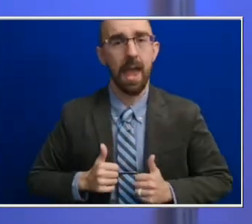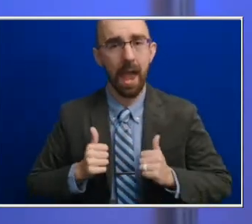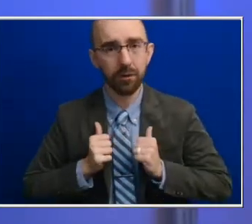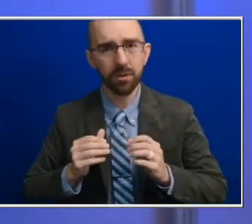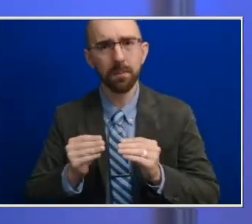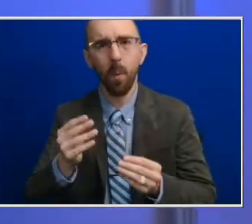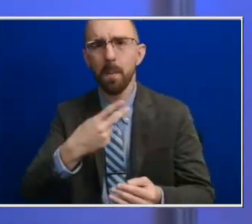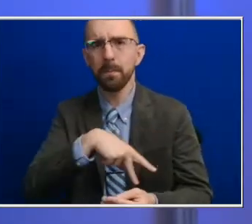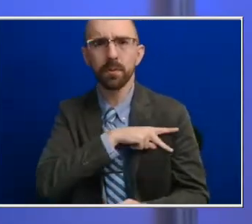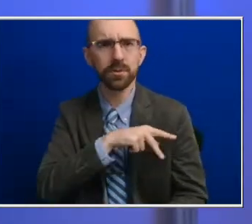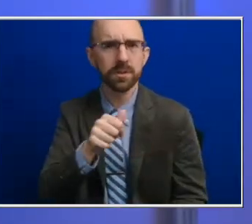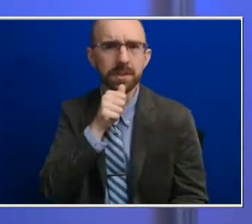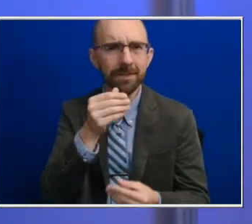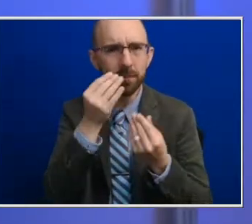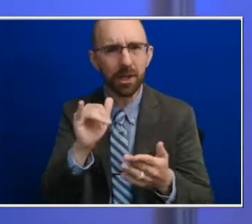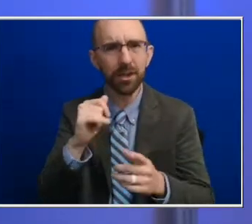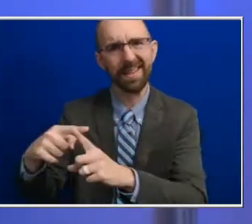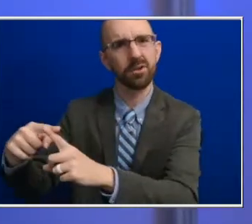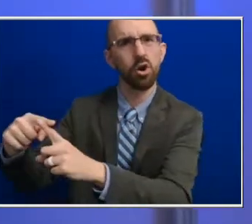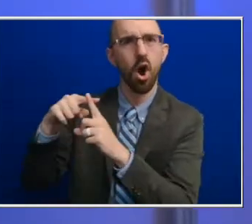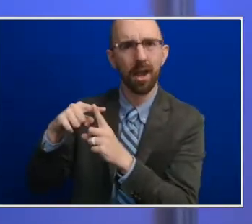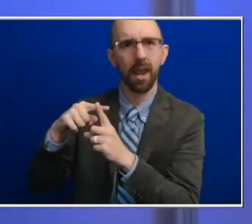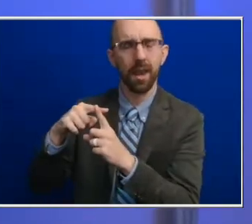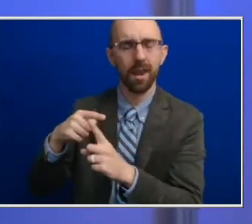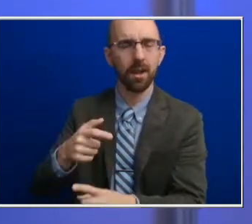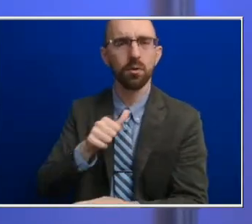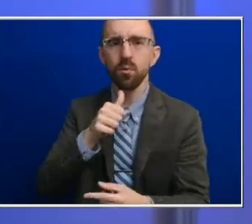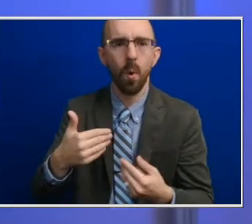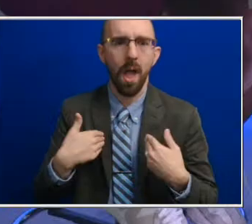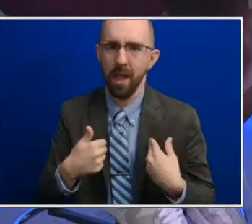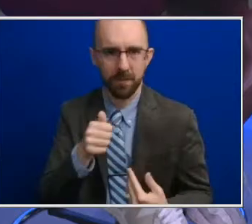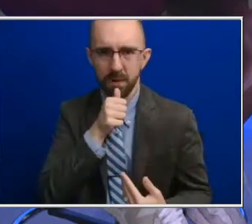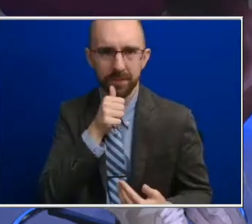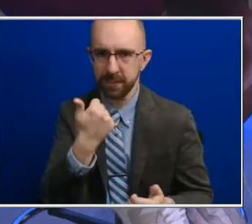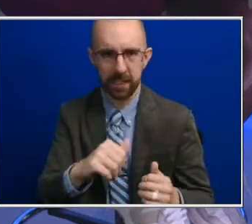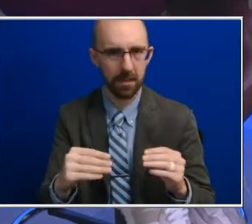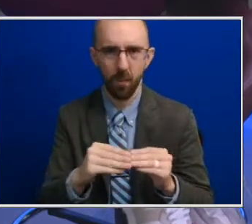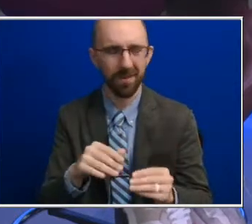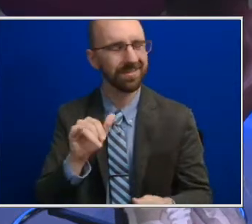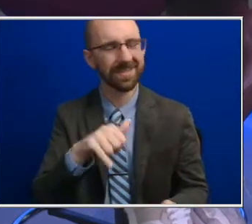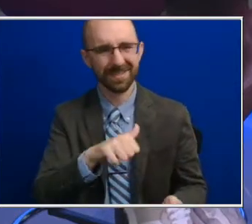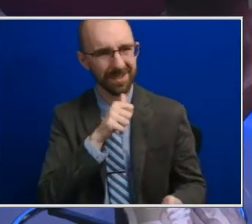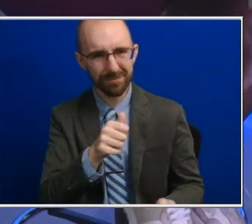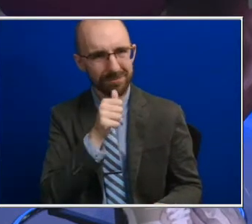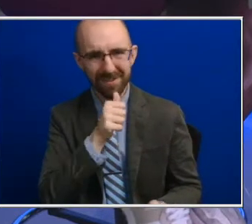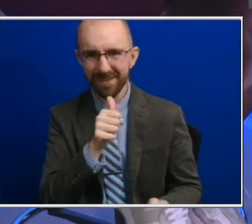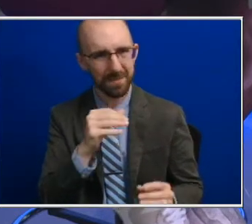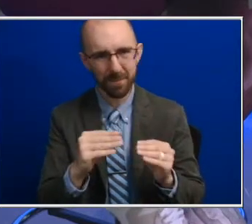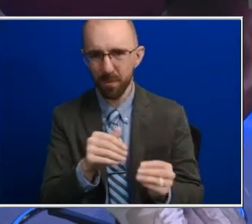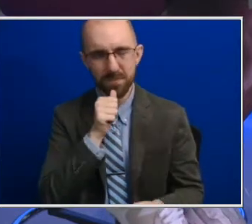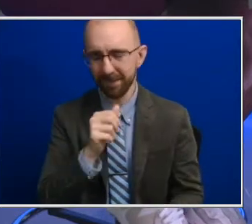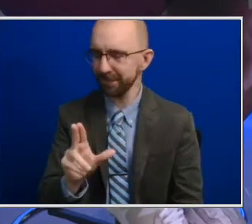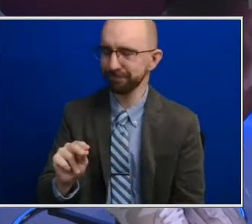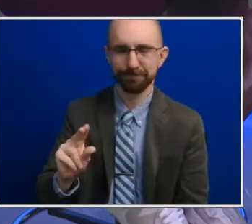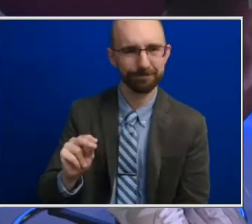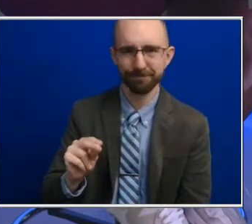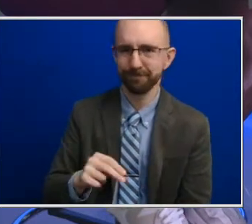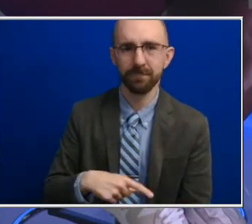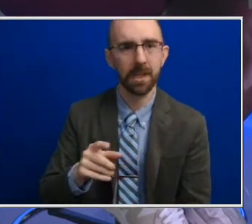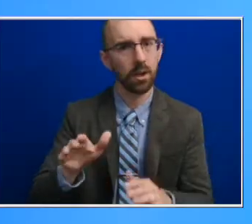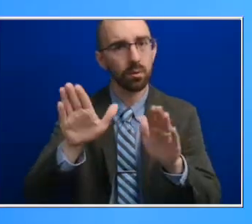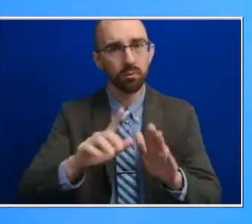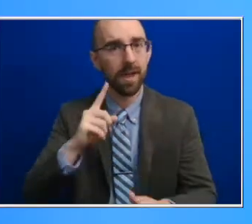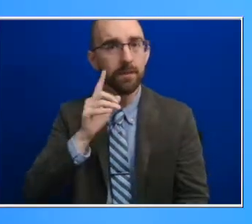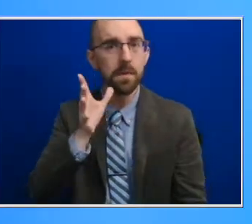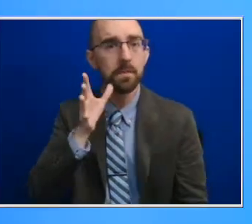becomes quite targeted. So we don't have privacy. It's not private. It's not more private. It is not. And that's a great thing also for parents to be